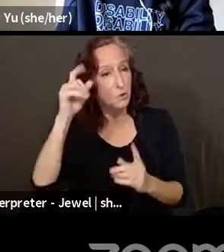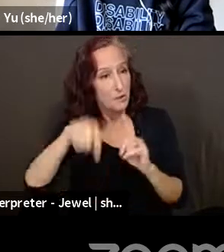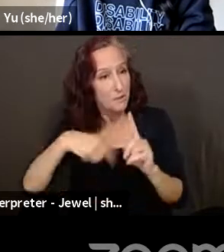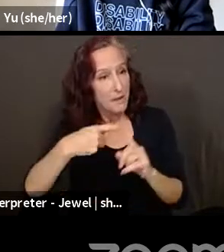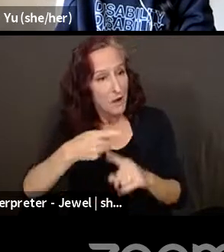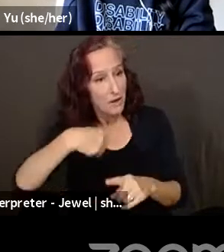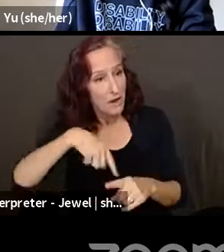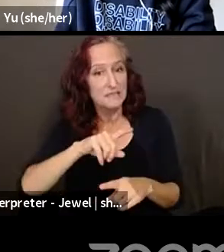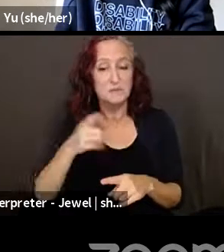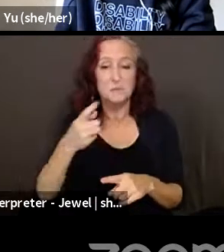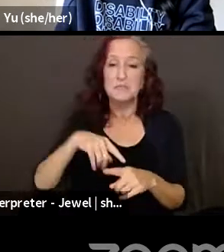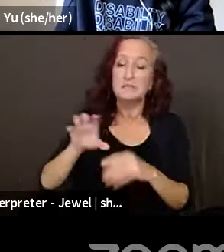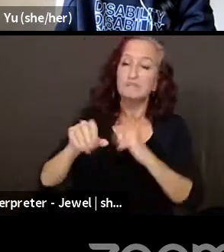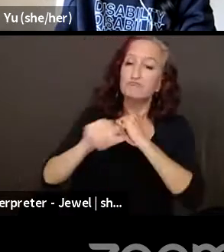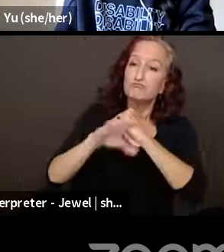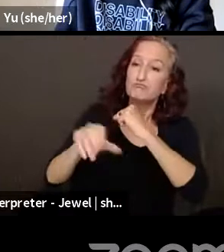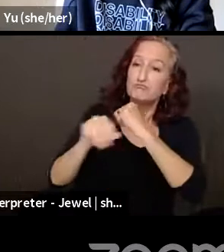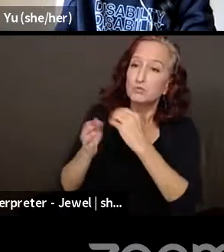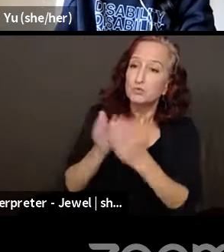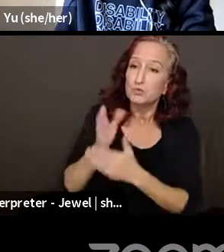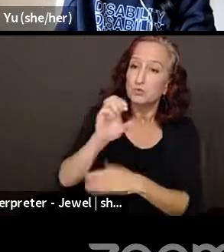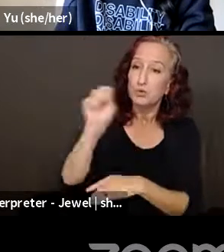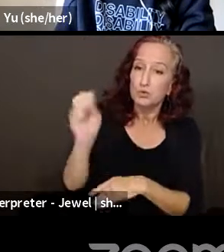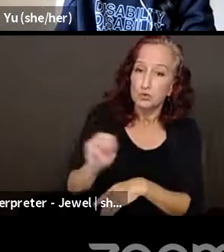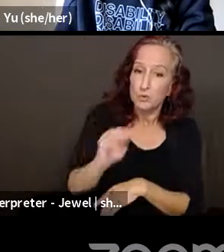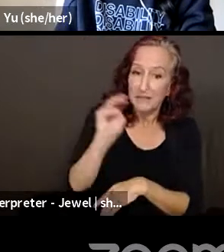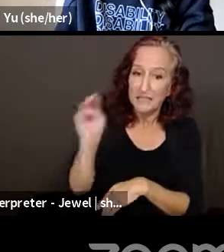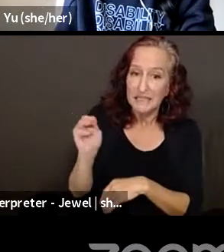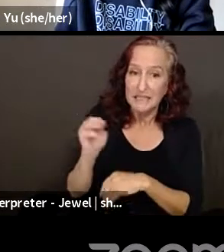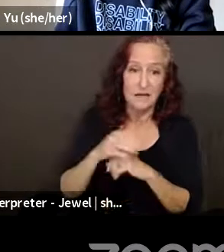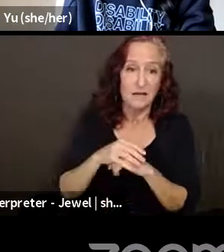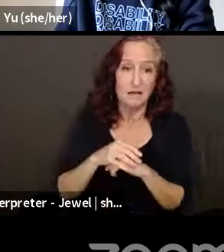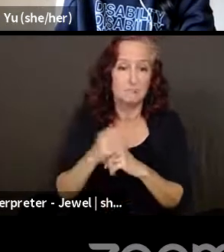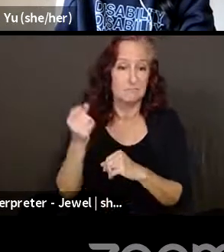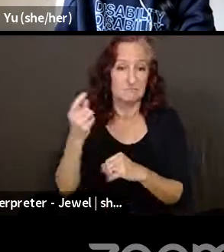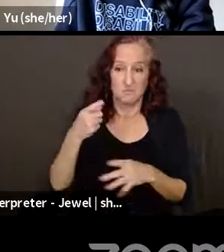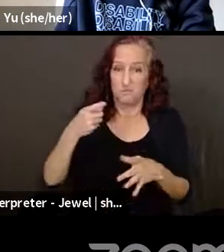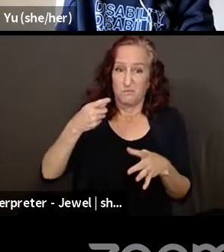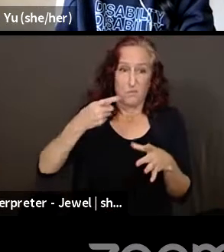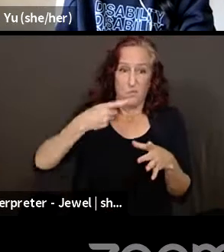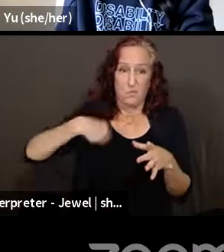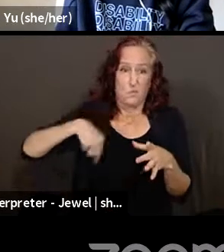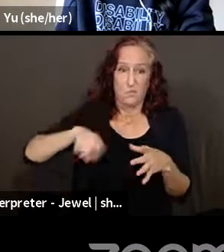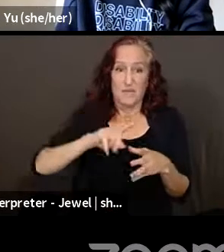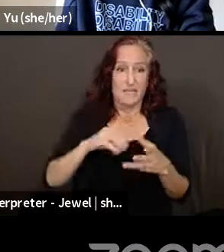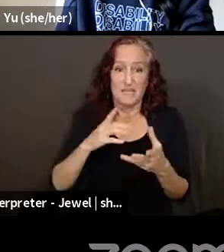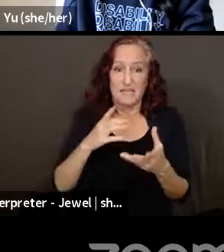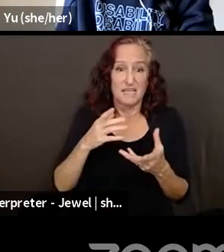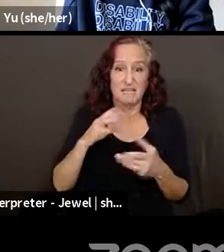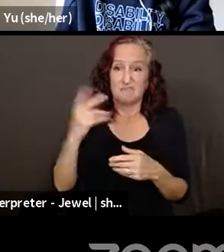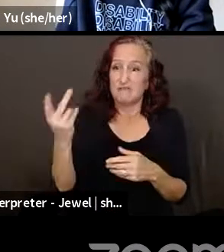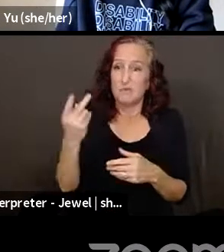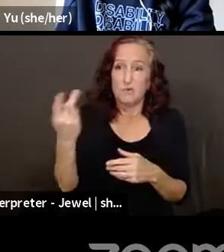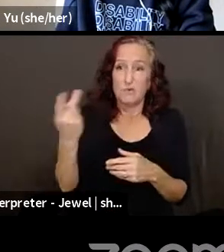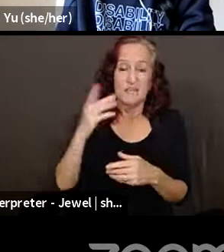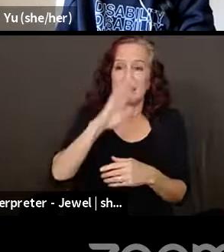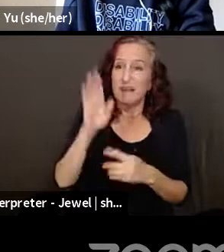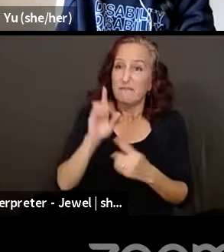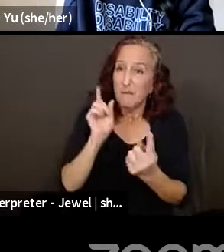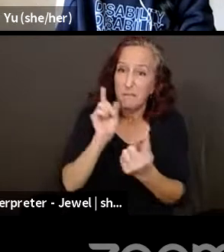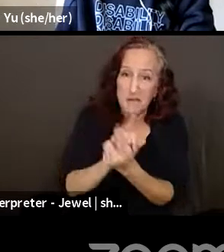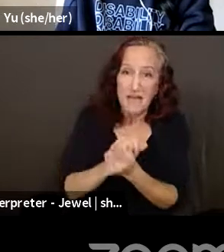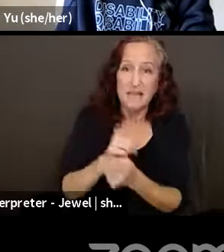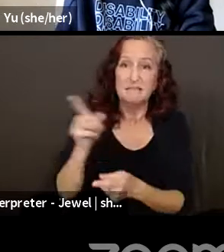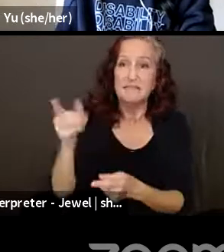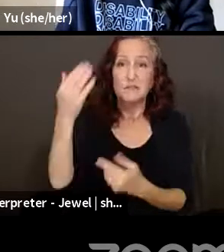media, and he was like, he didn't know us from. It's not like we had dinner or had meetings, and like